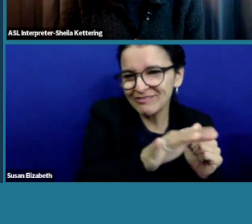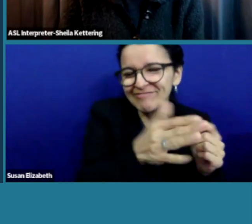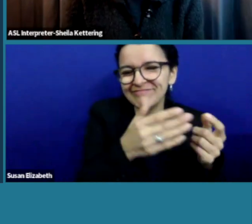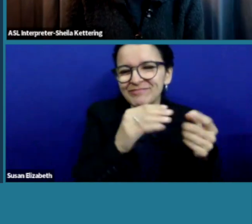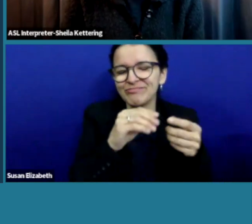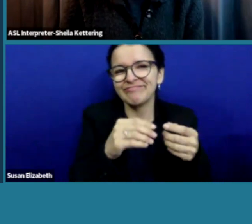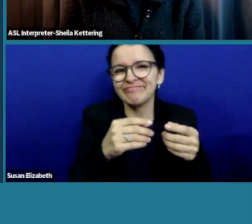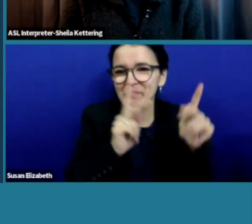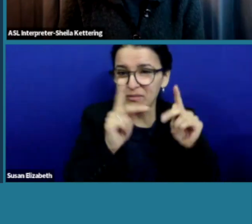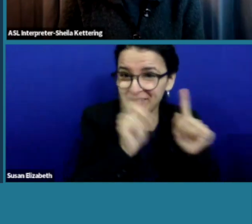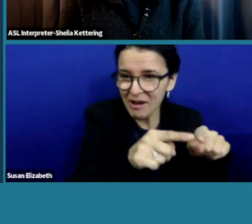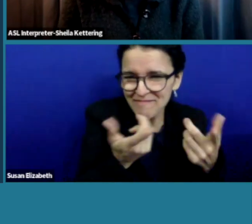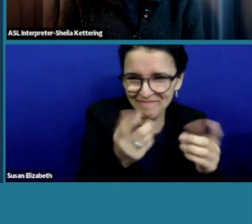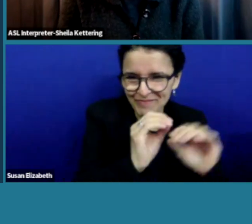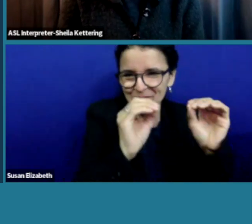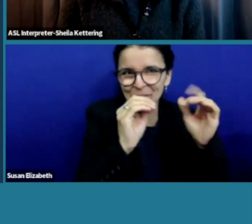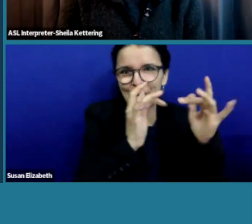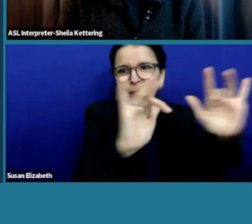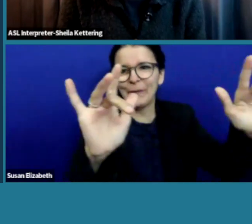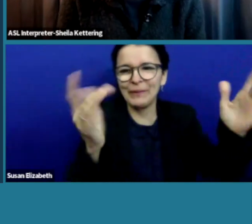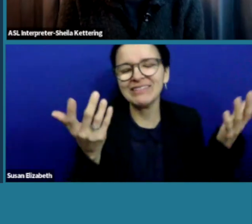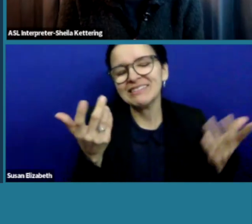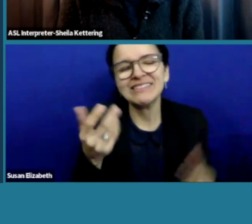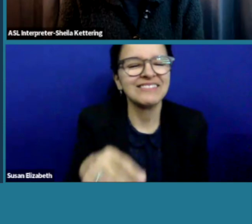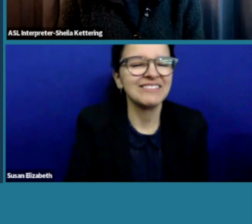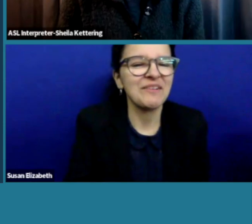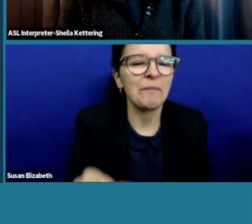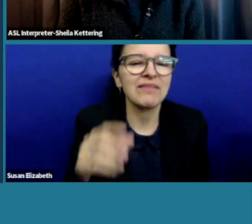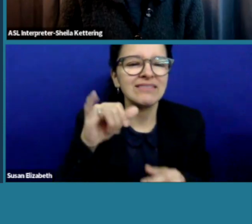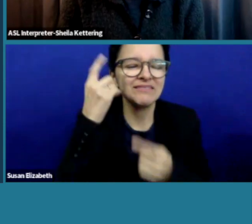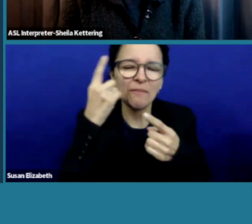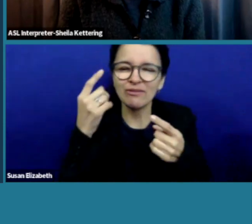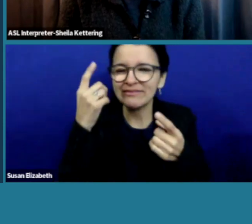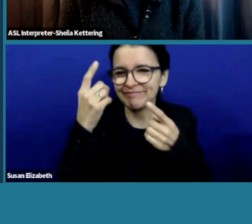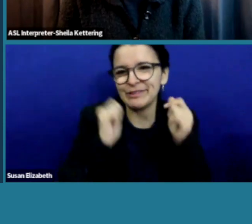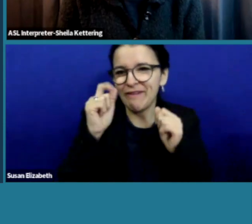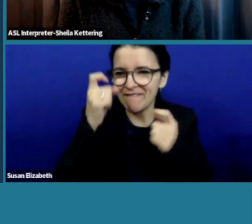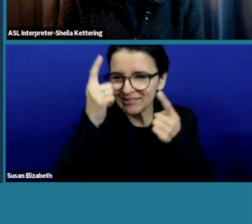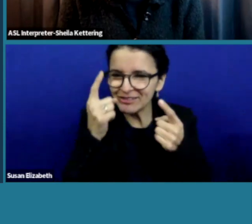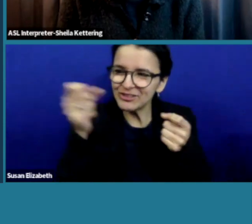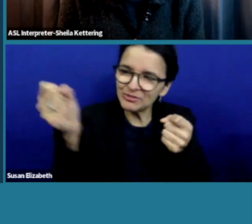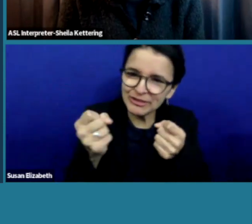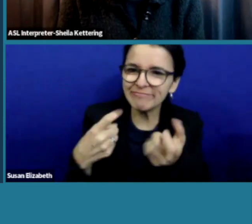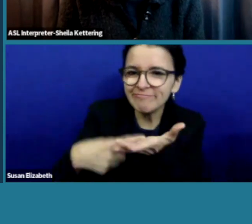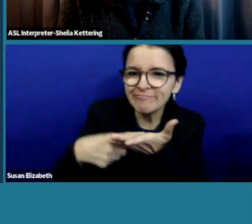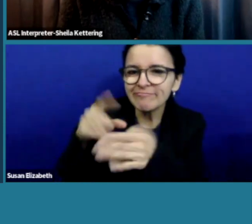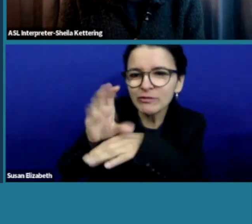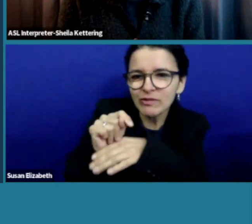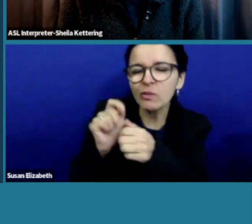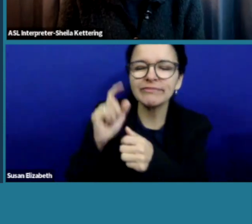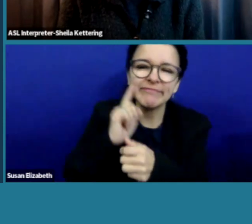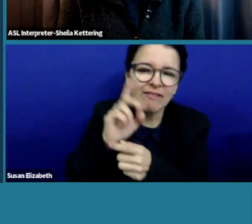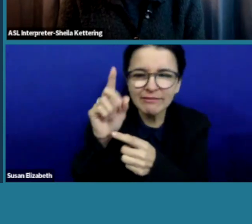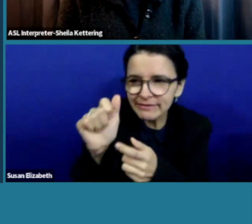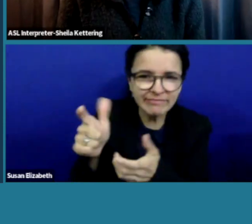about that. We want them to have a successful interpretation. So we try and remove all obstacles.